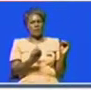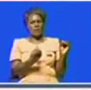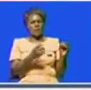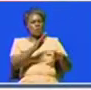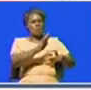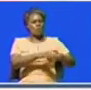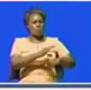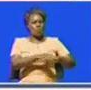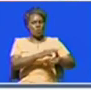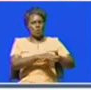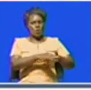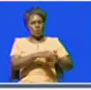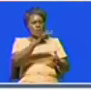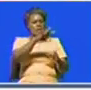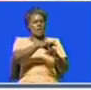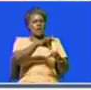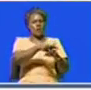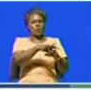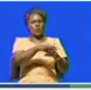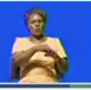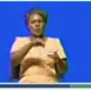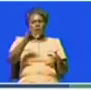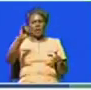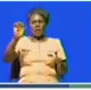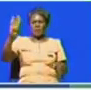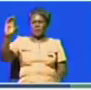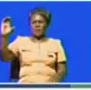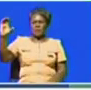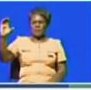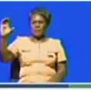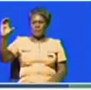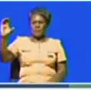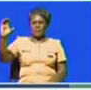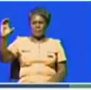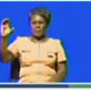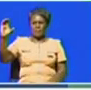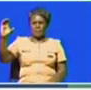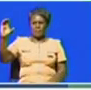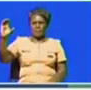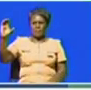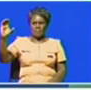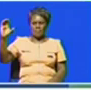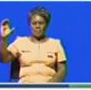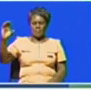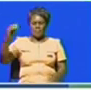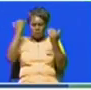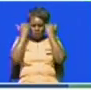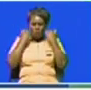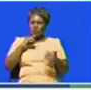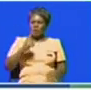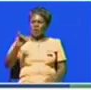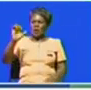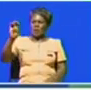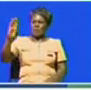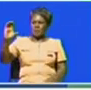good elections conducted by IEBC, as the court has ruled. And since the IEBC